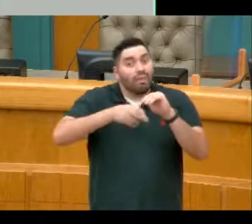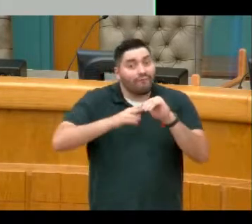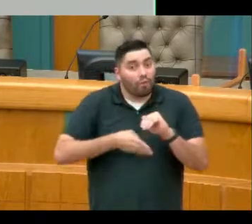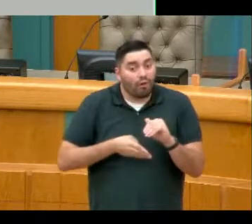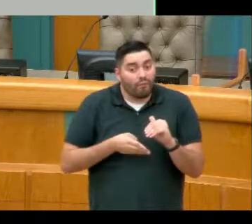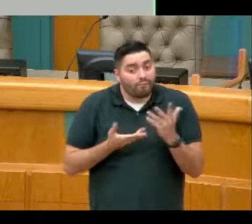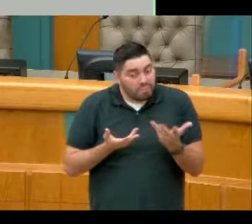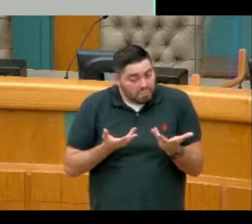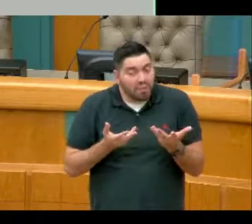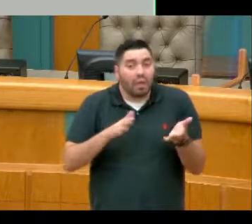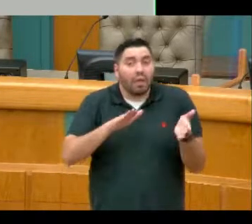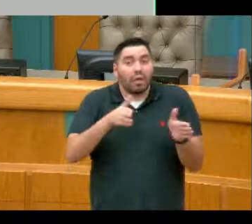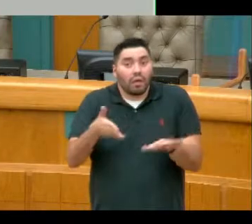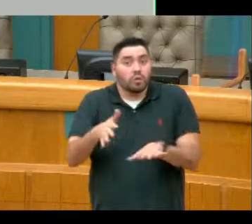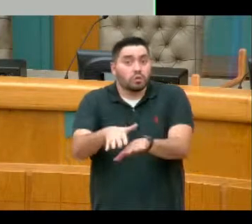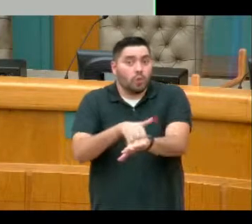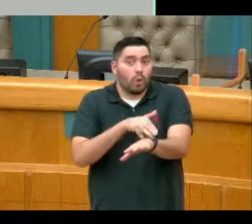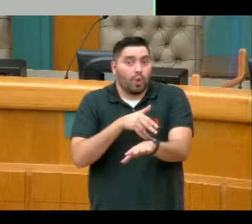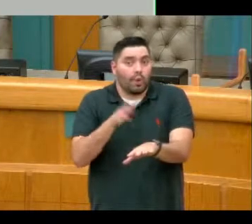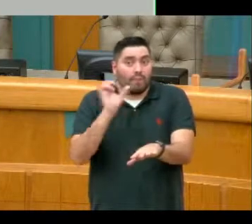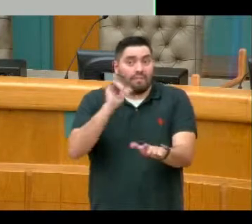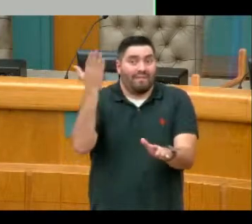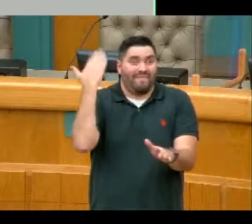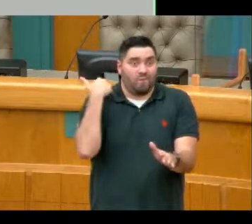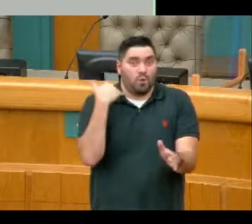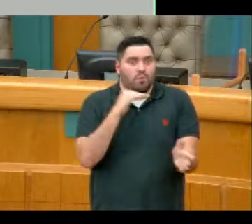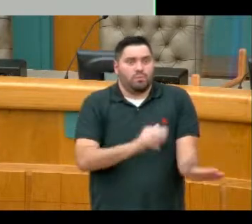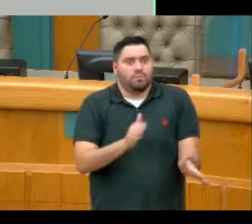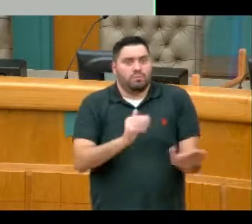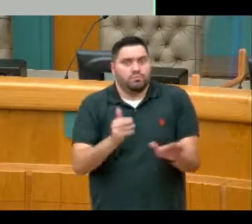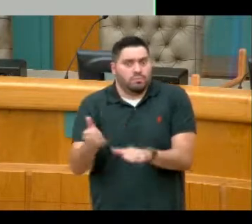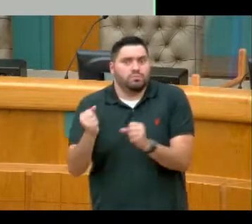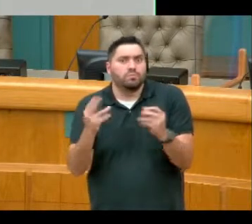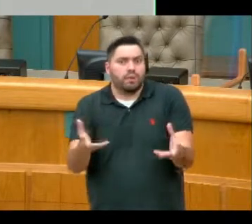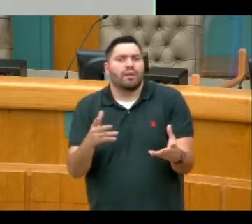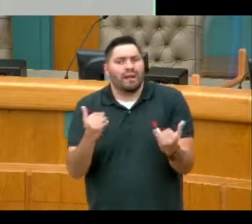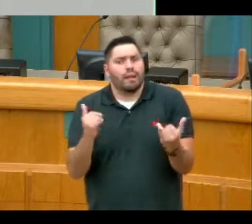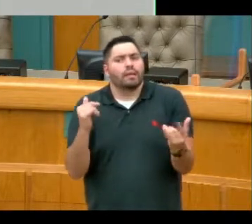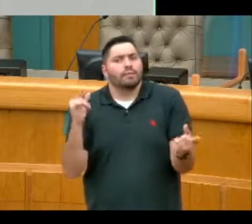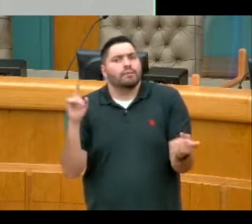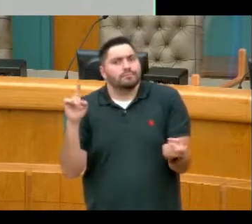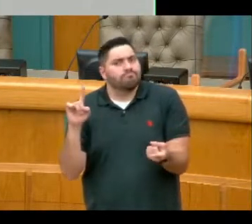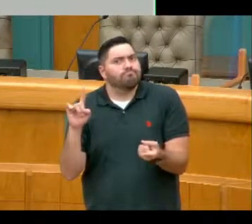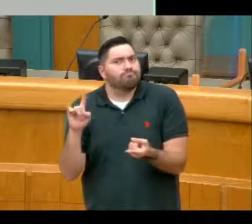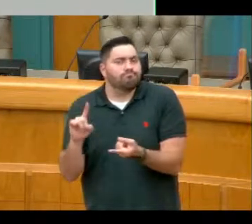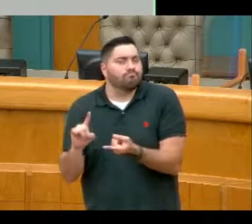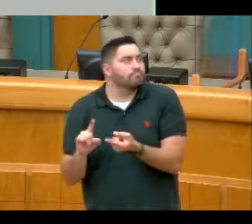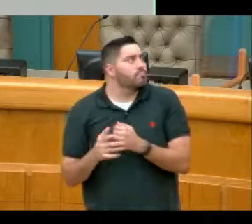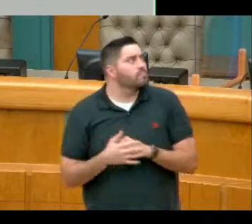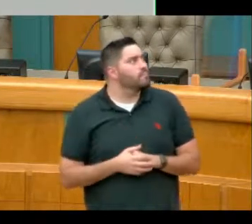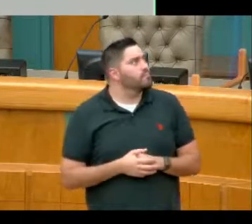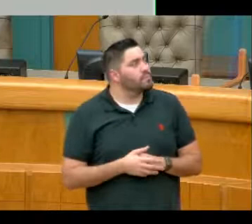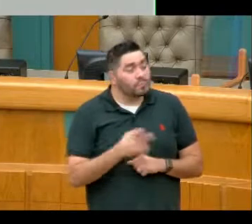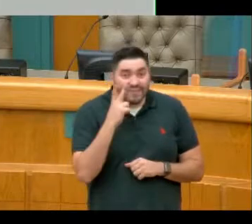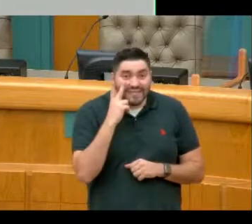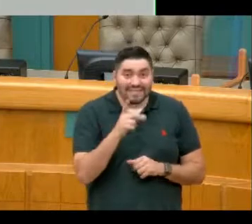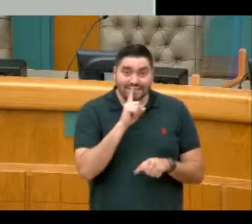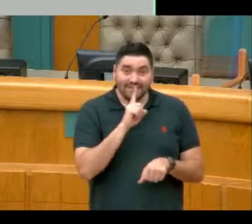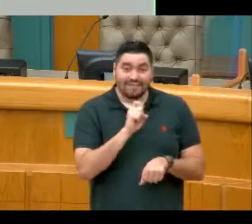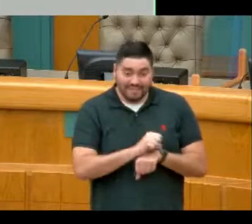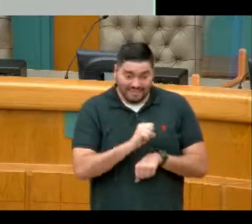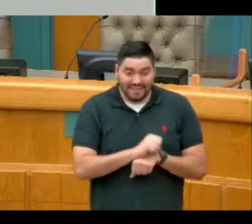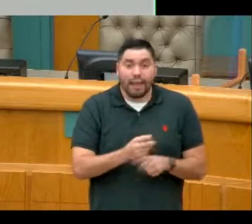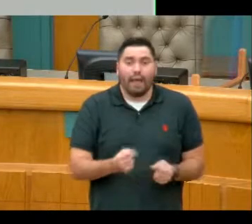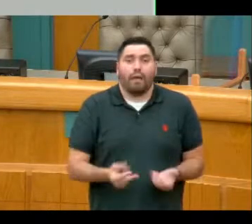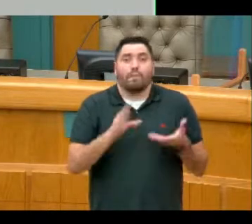days after they've been filed. And so there is some expectation that this will increase more in this time